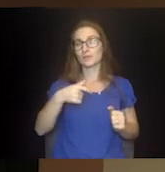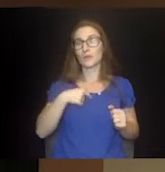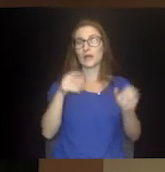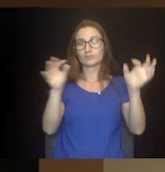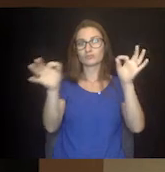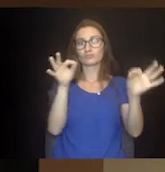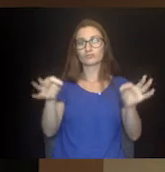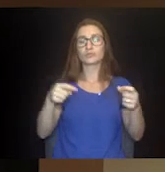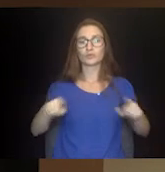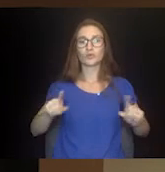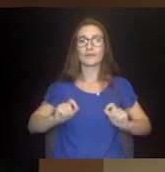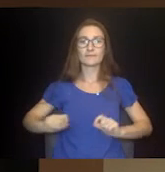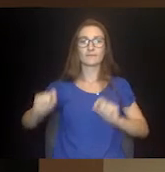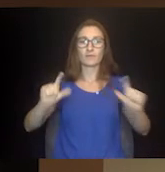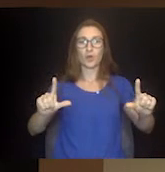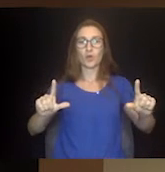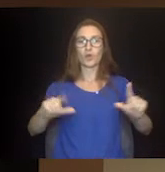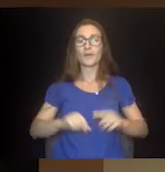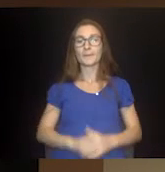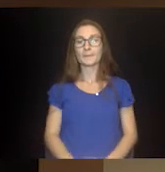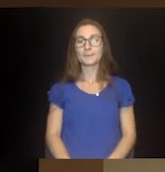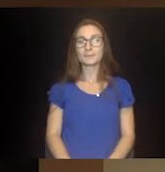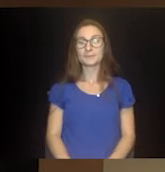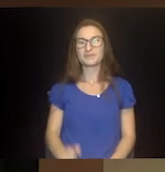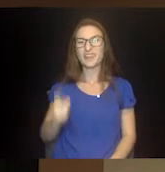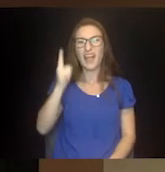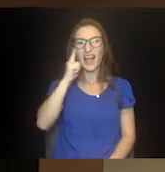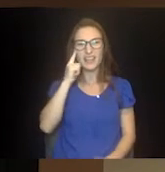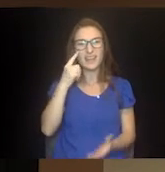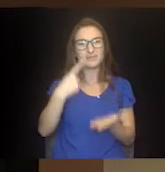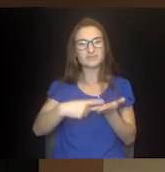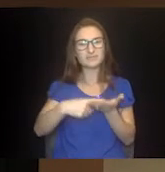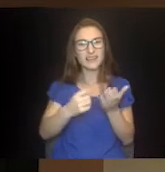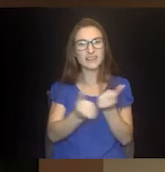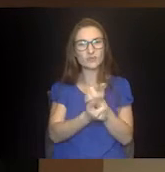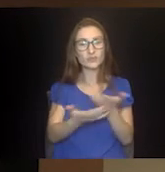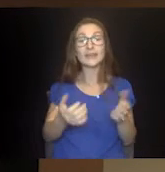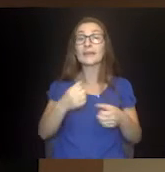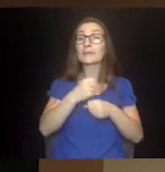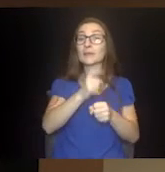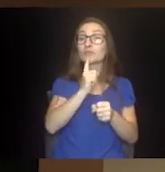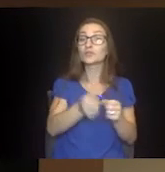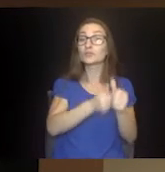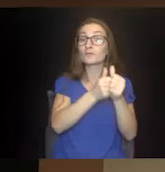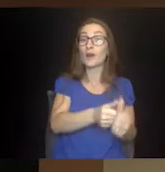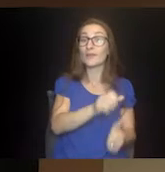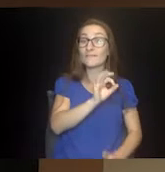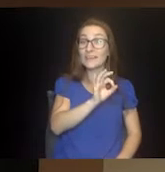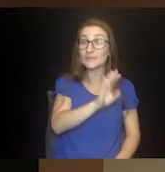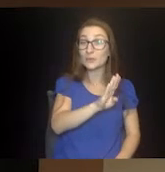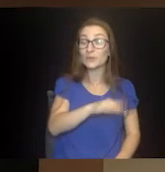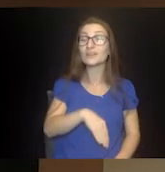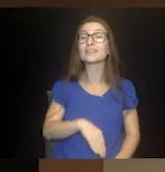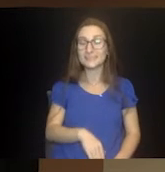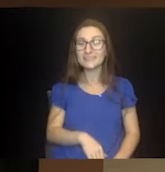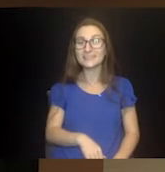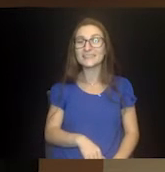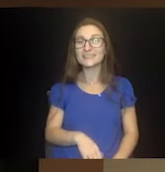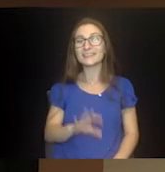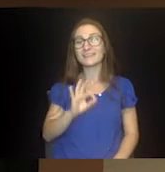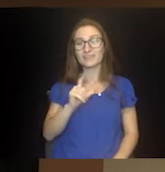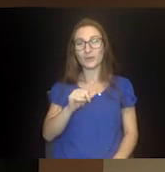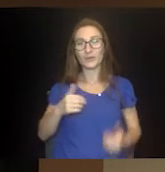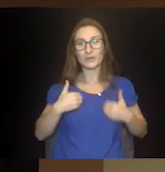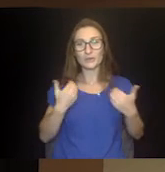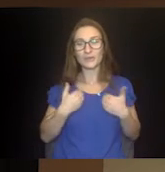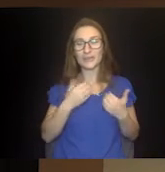I said in the vlog. And yeah, I think I've covered everything. Also, make sure to follow us on our Facebook. The